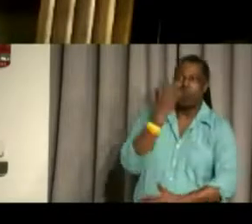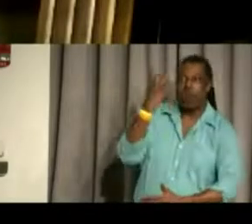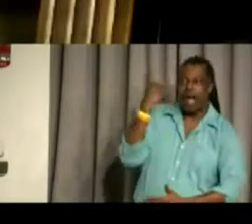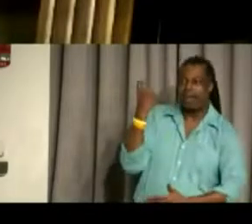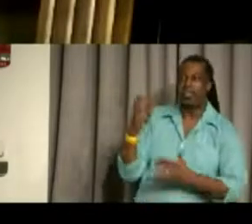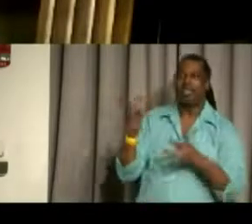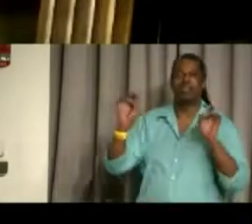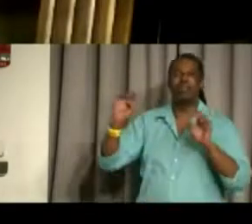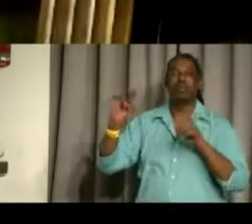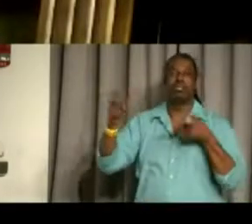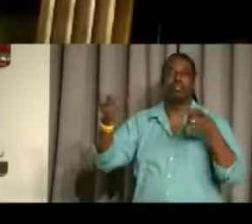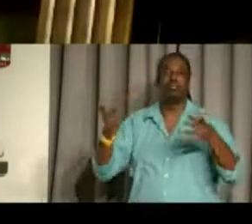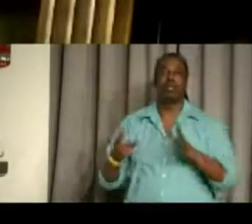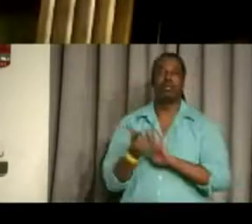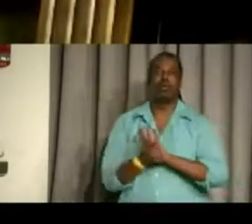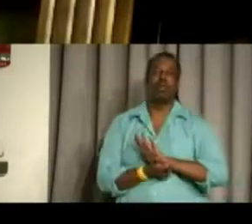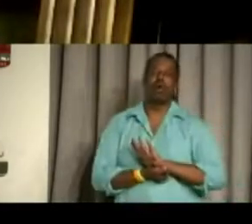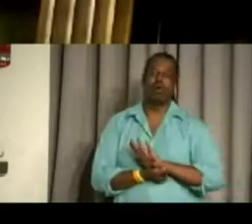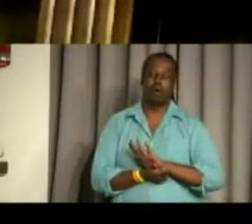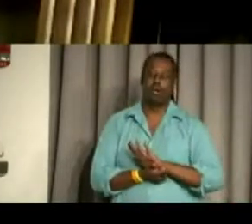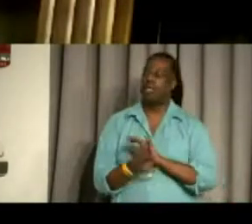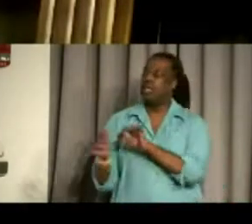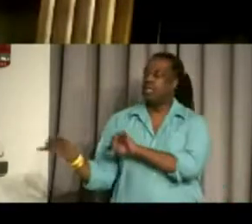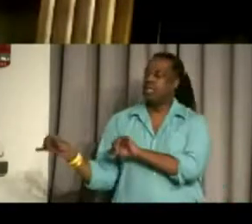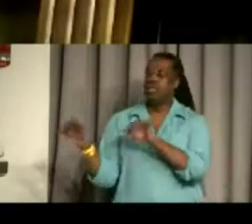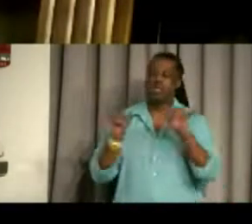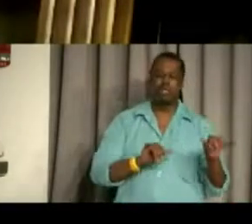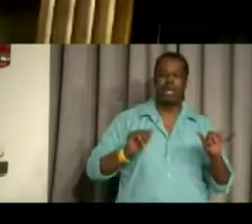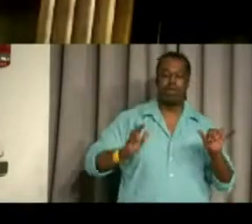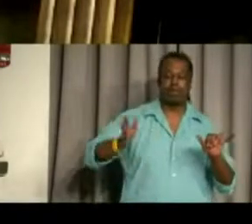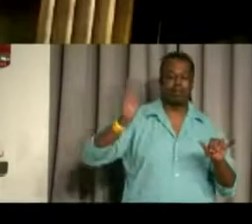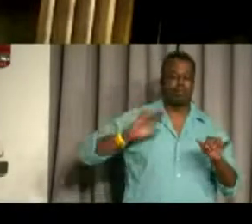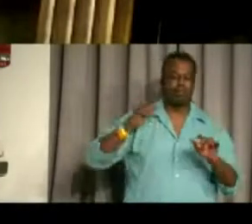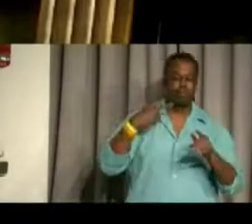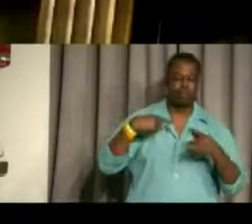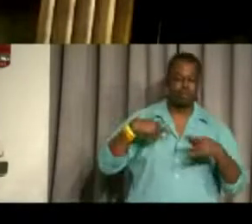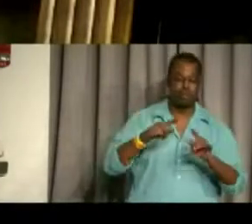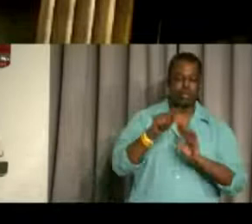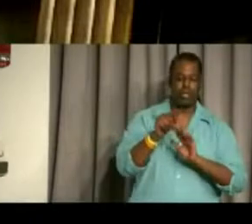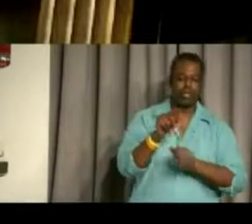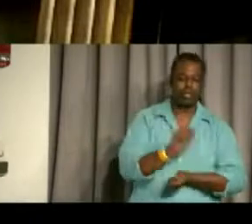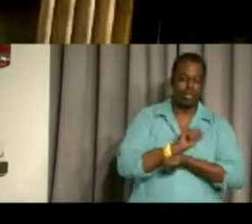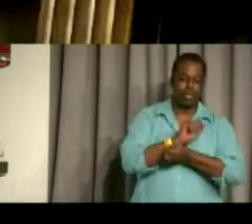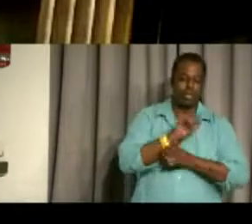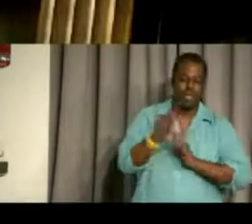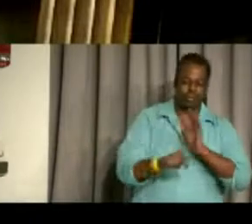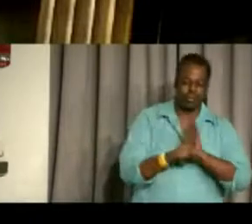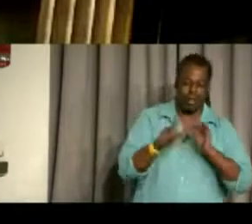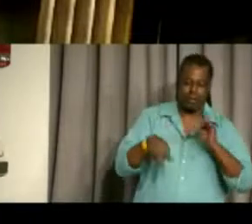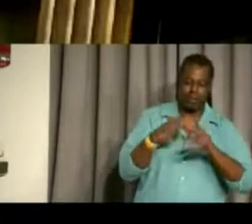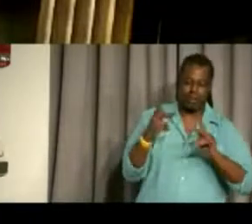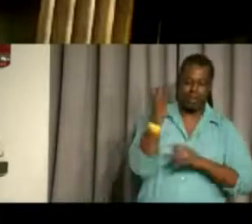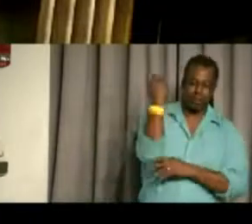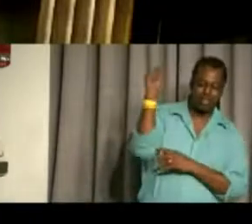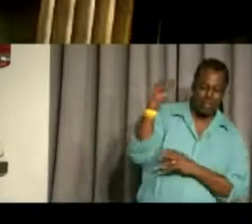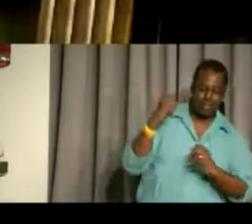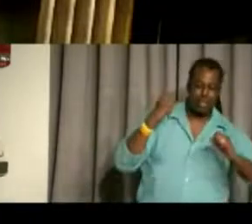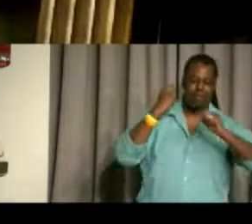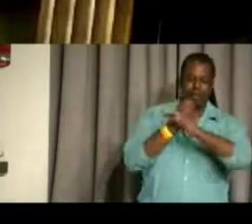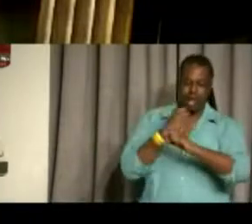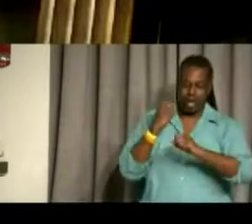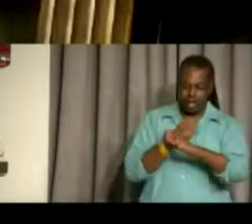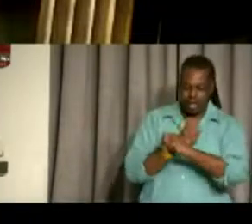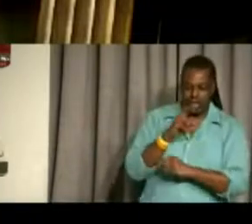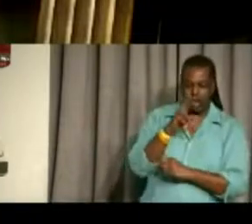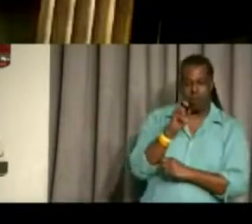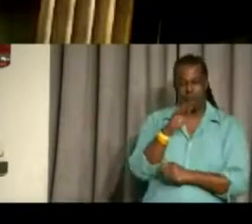manager law. As in the days of the period of enslavement, when people resisted and they fought and they